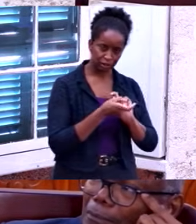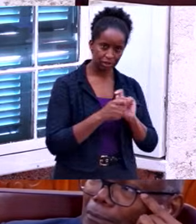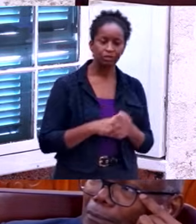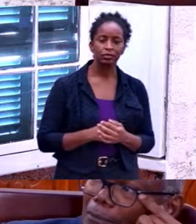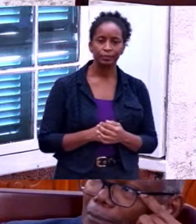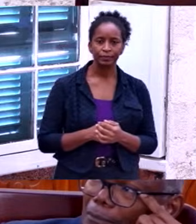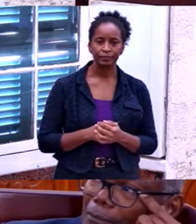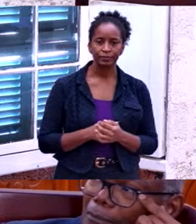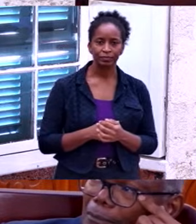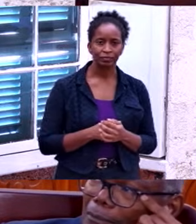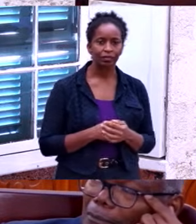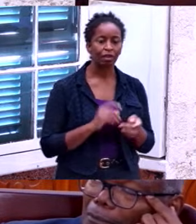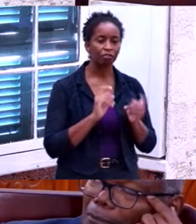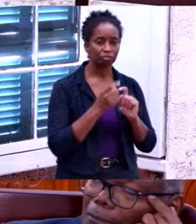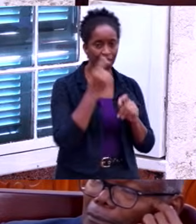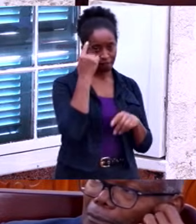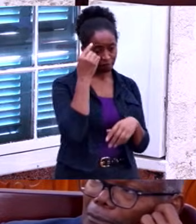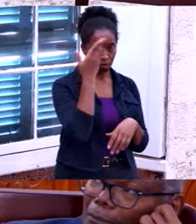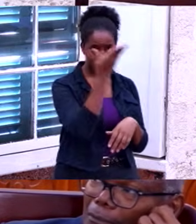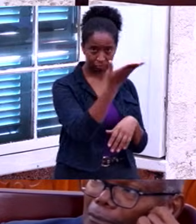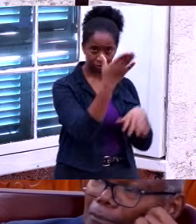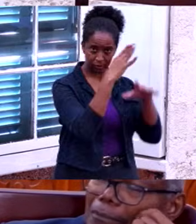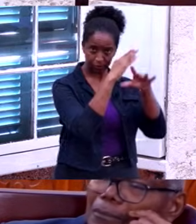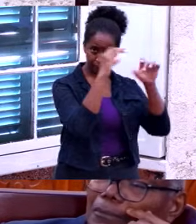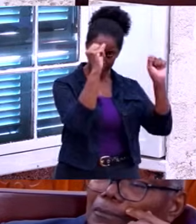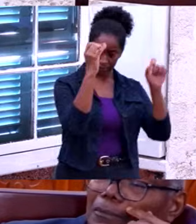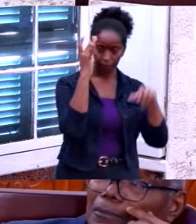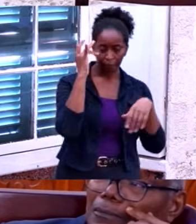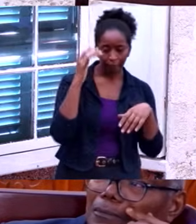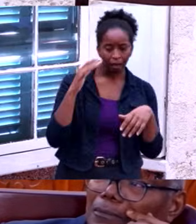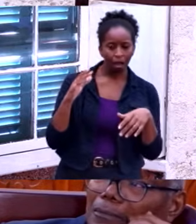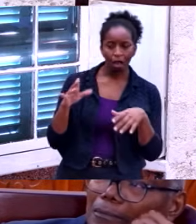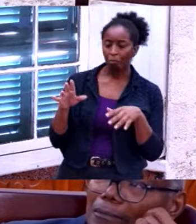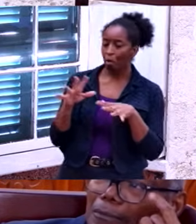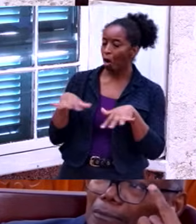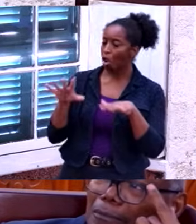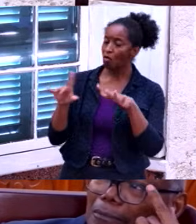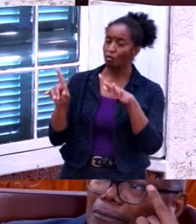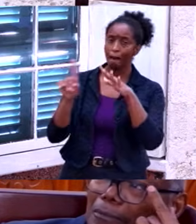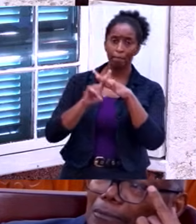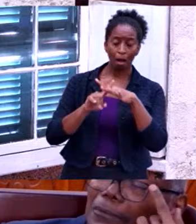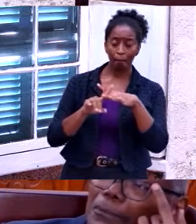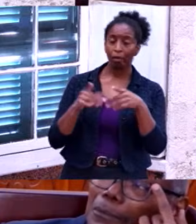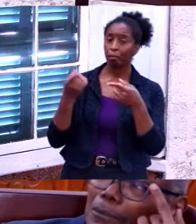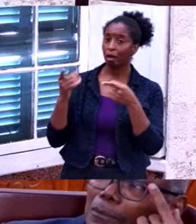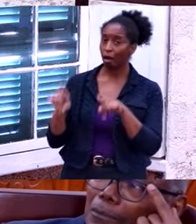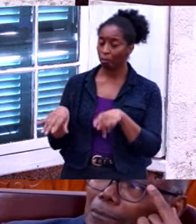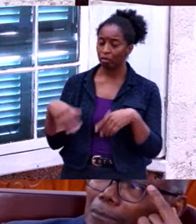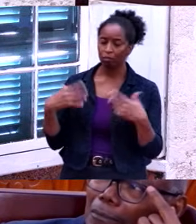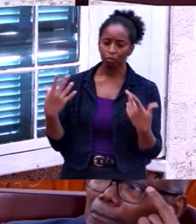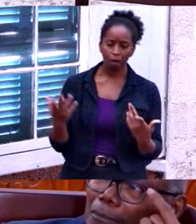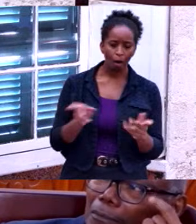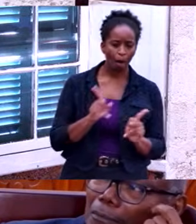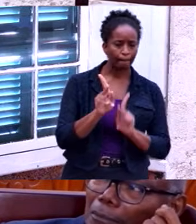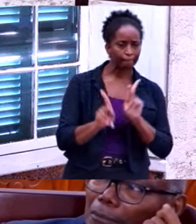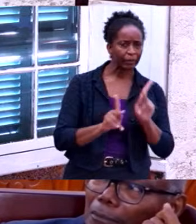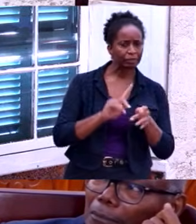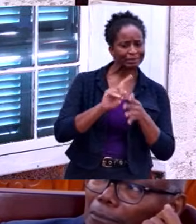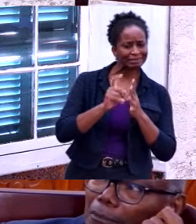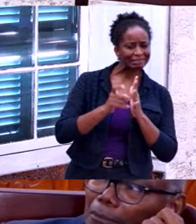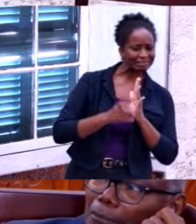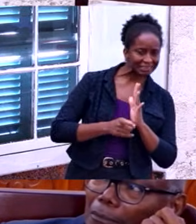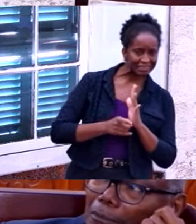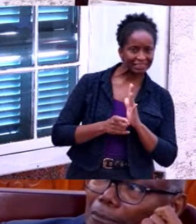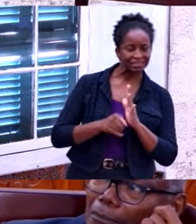of national conditions or national interests, which you may want to hear reflected in the Senate at a particular time, or